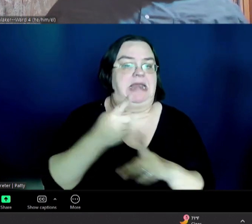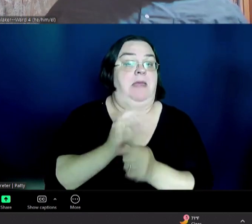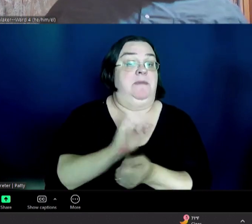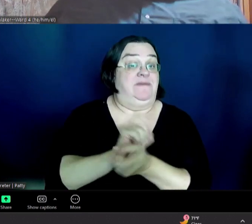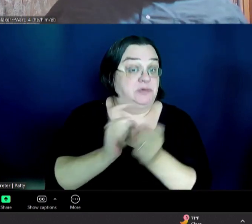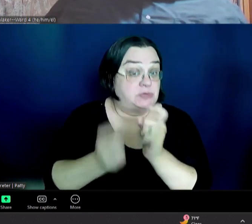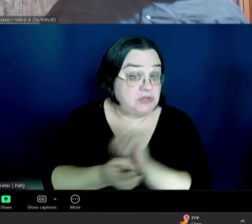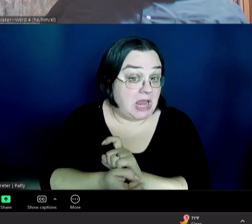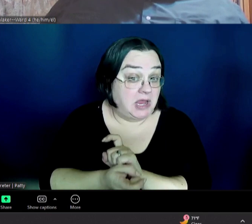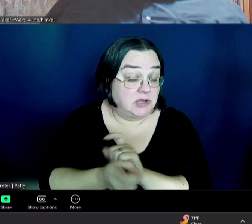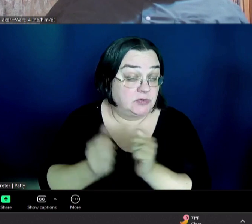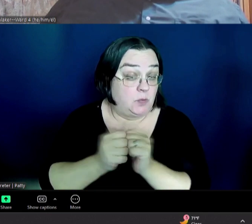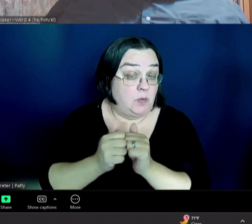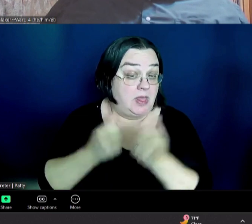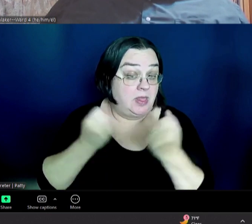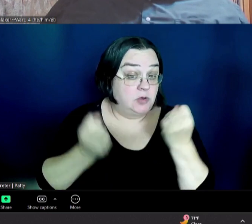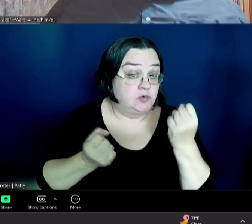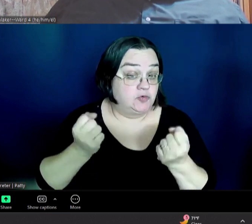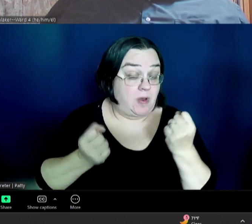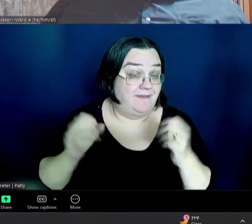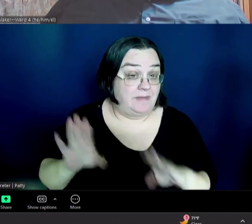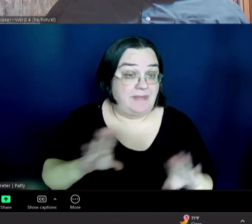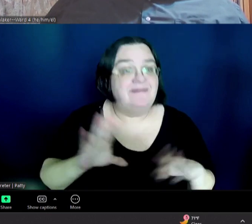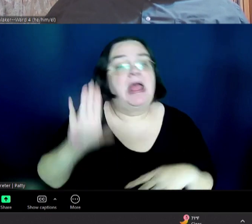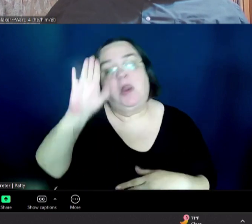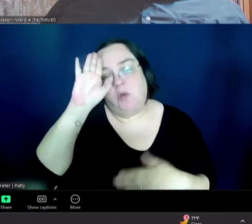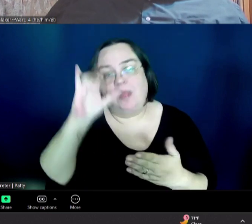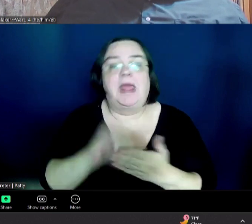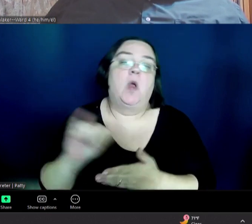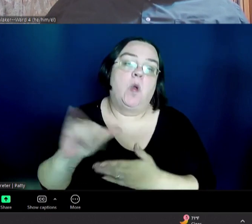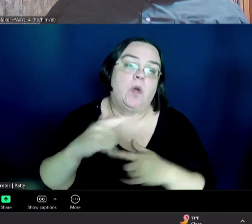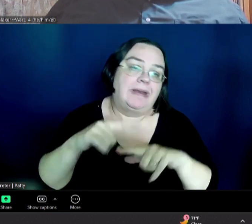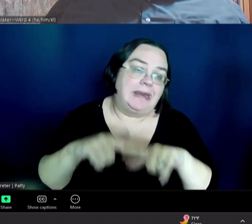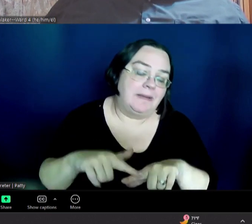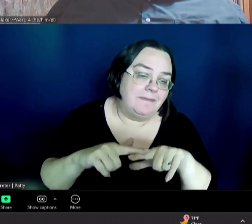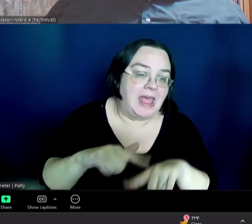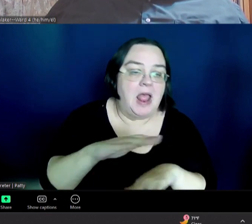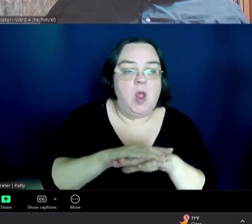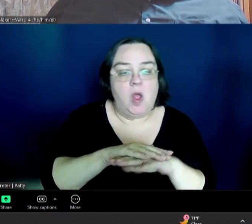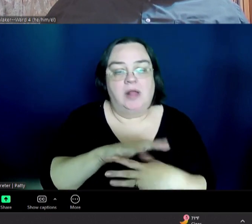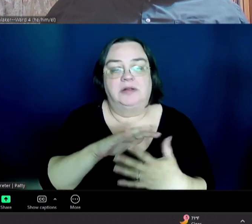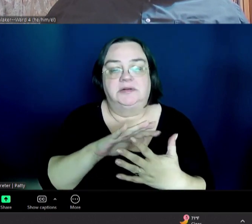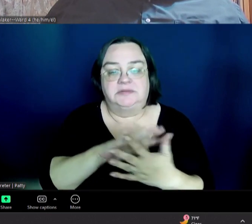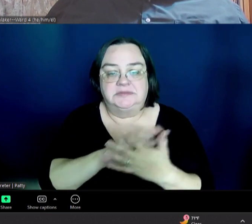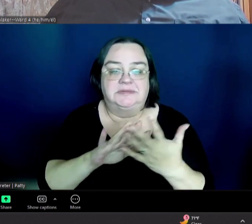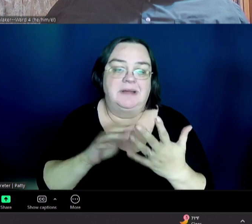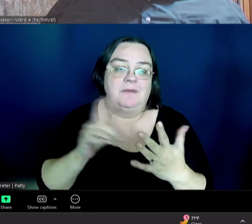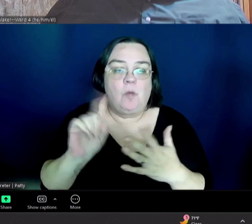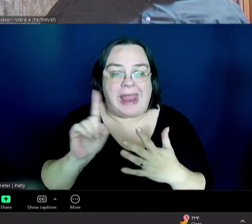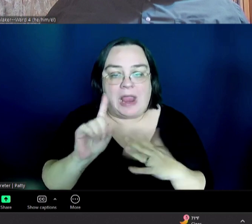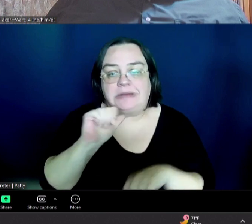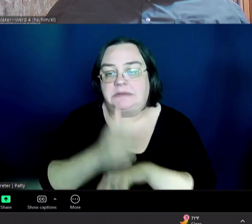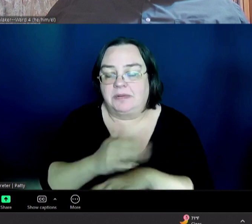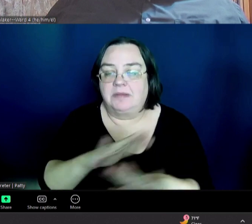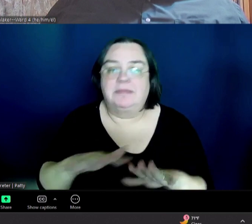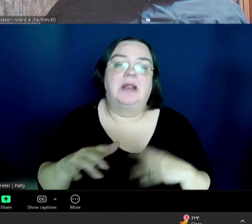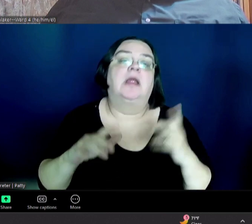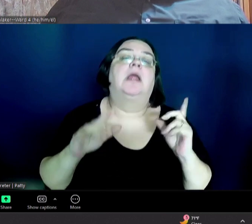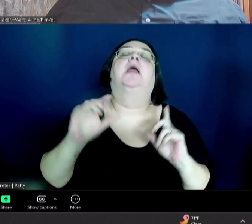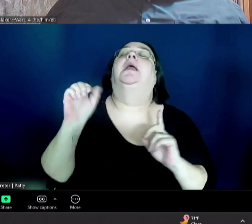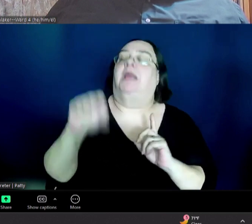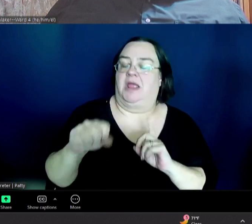behaviors? And I know it's going to depend too, depending on placement and all that. Yeah, absolutely. So the early results, and we do